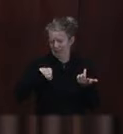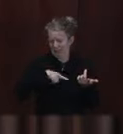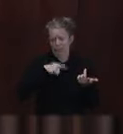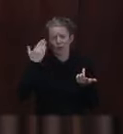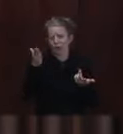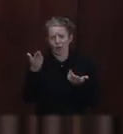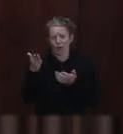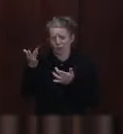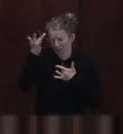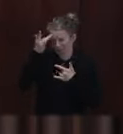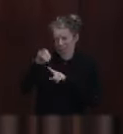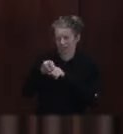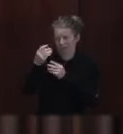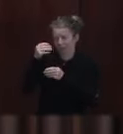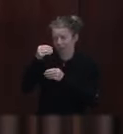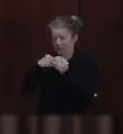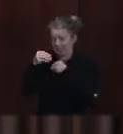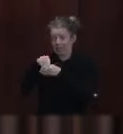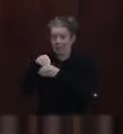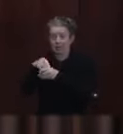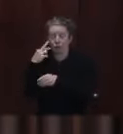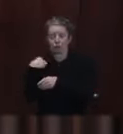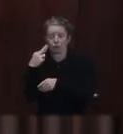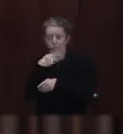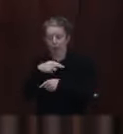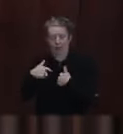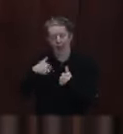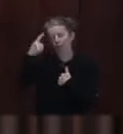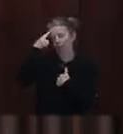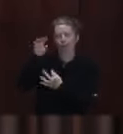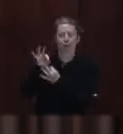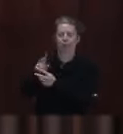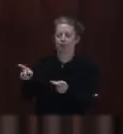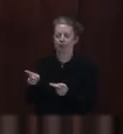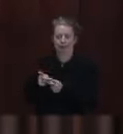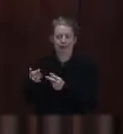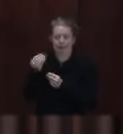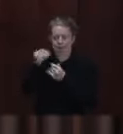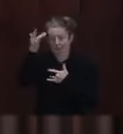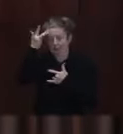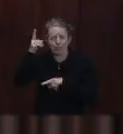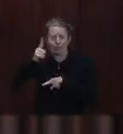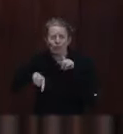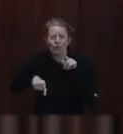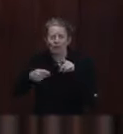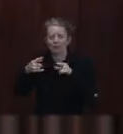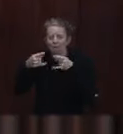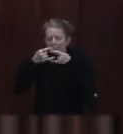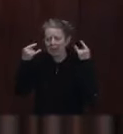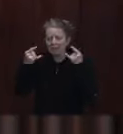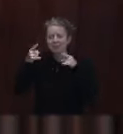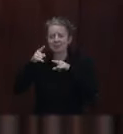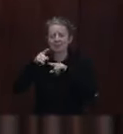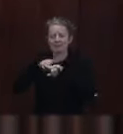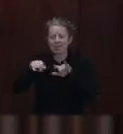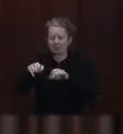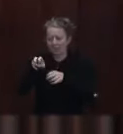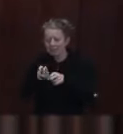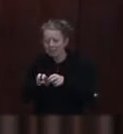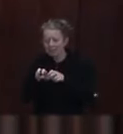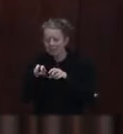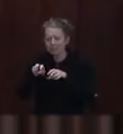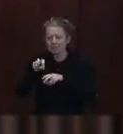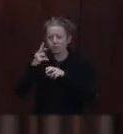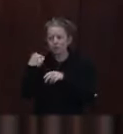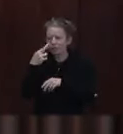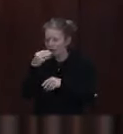in indoor restaurants, which seems like a perfect environment. You know, people can't wear a mask and sit in a restaurant and eat. And